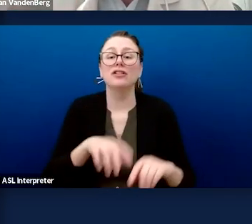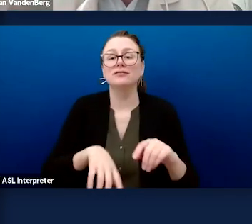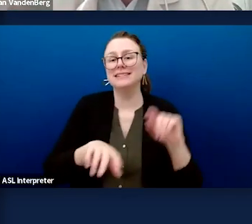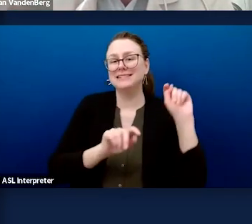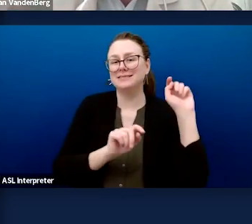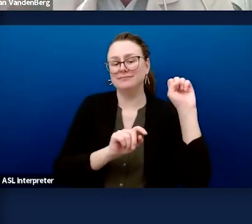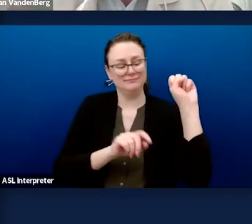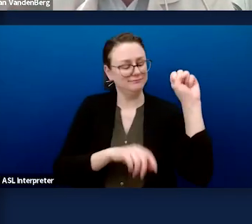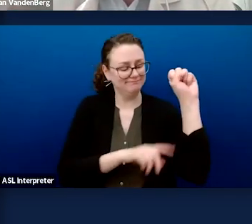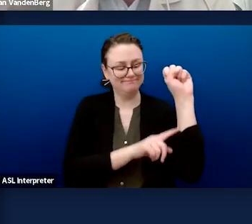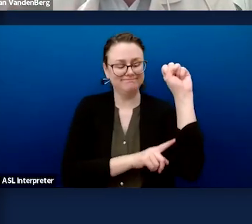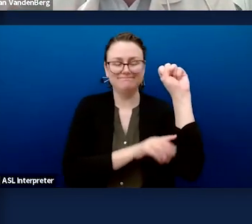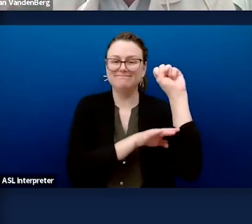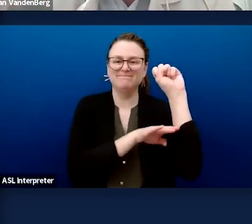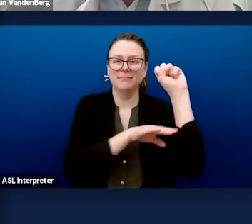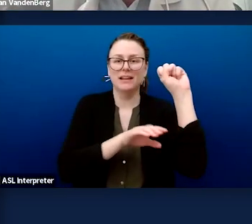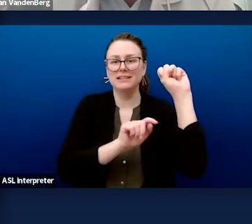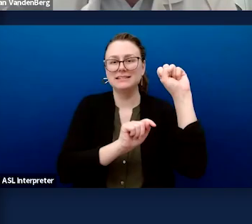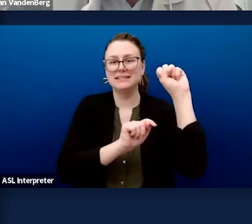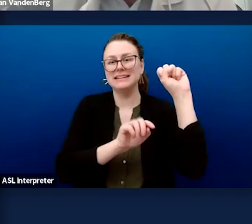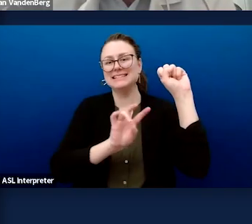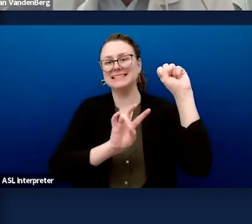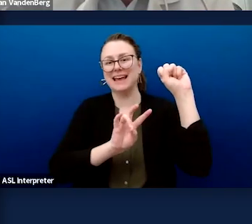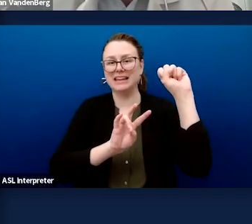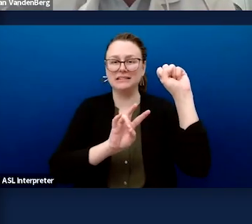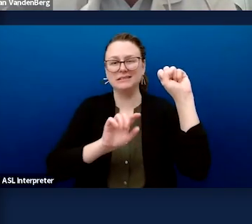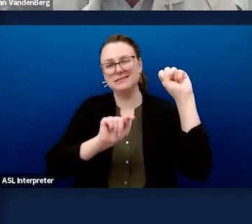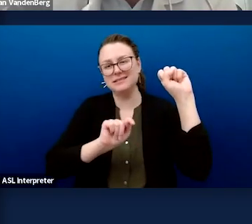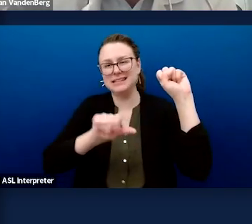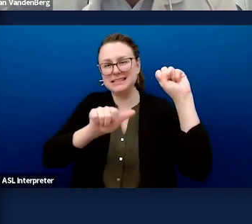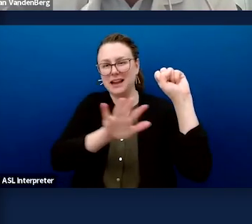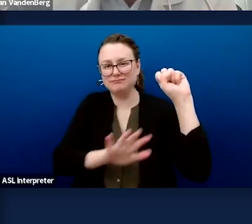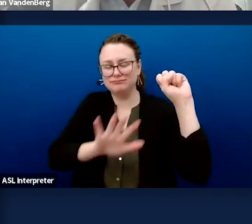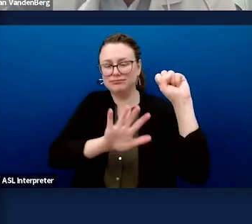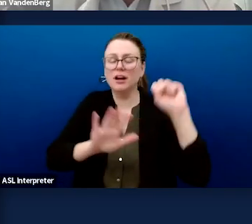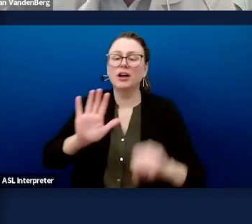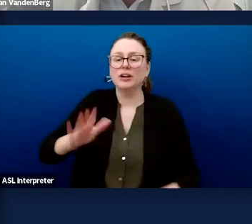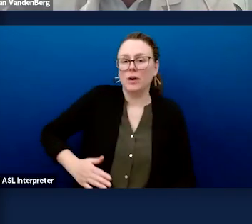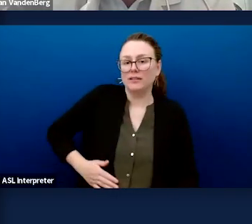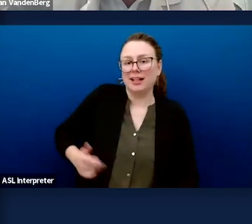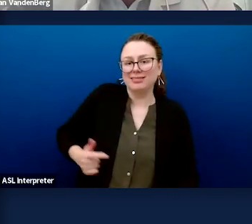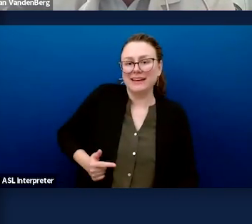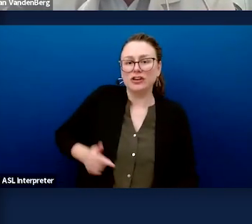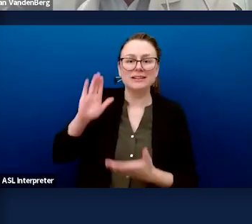vessels just aren't quite as responsive for levels above that